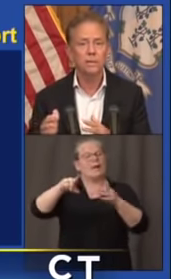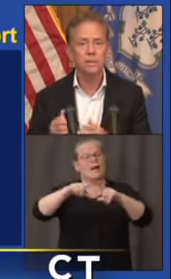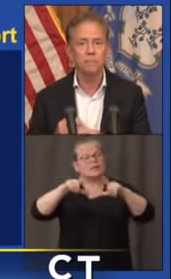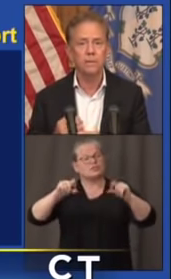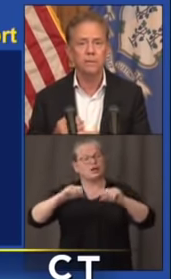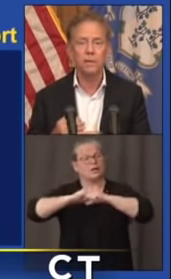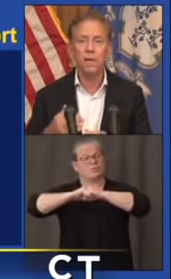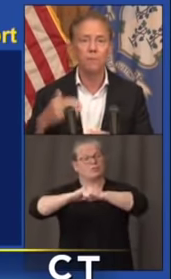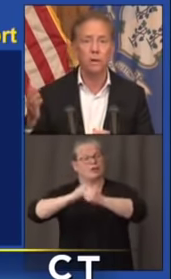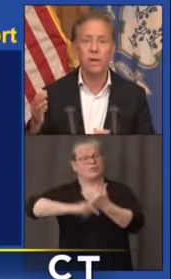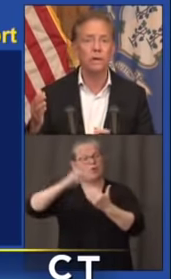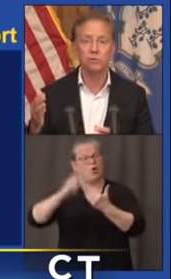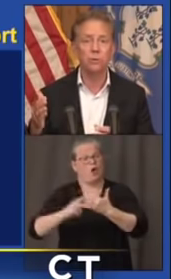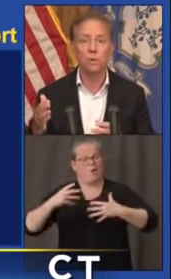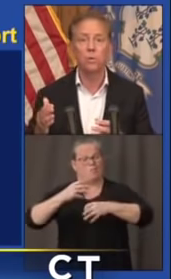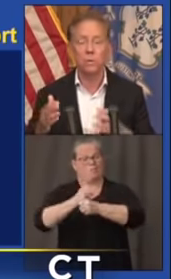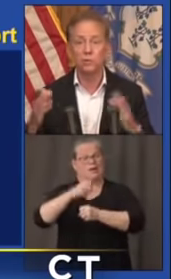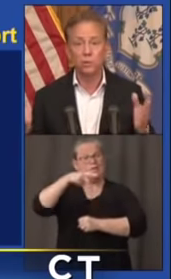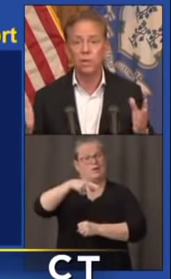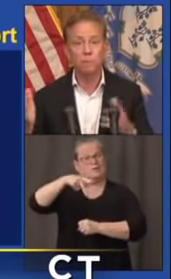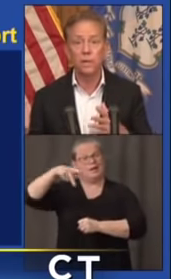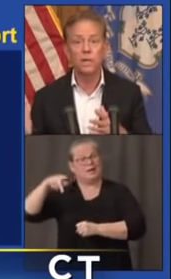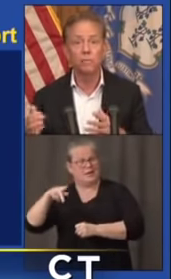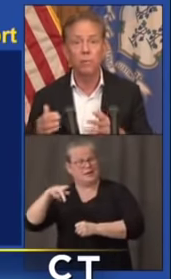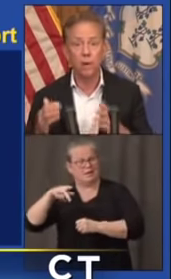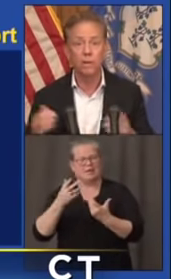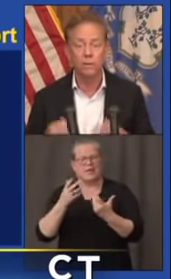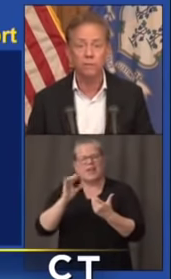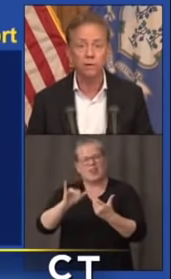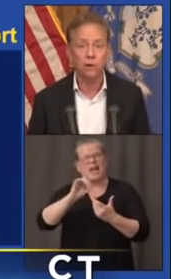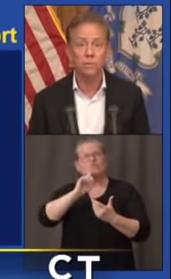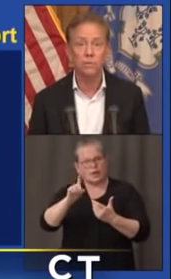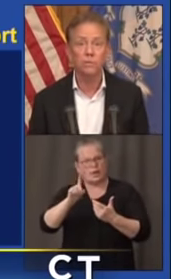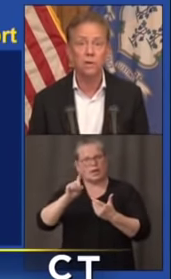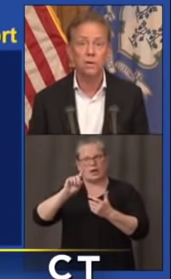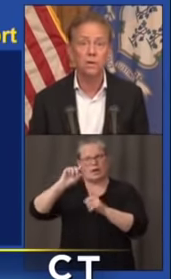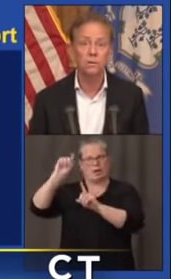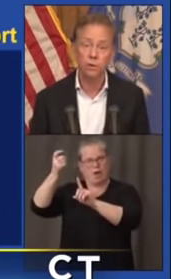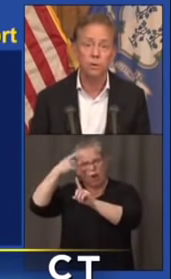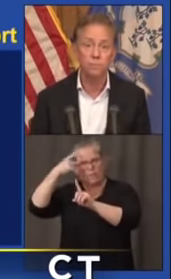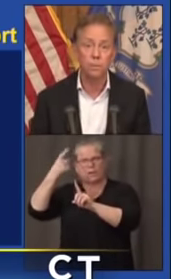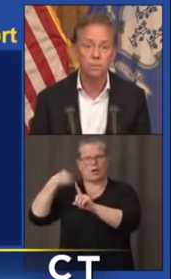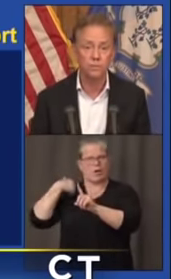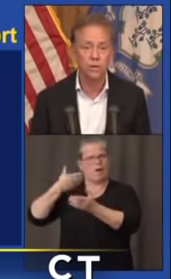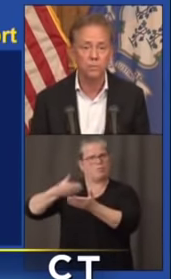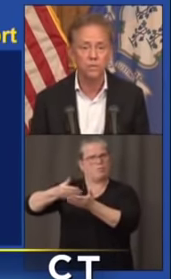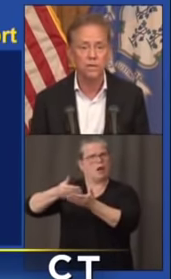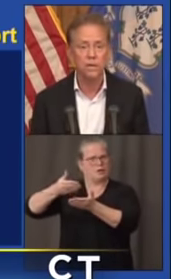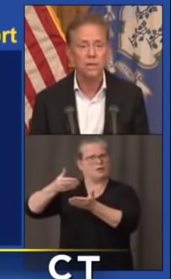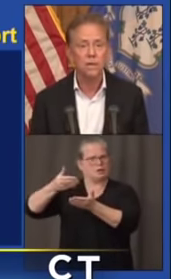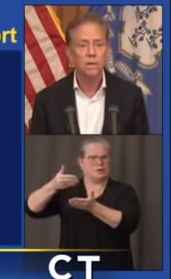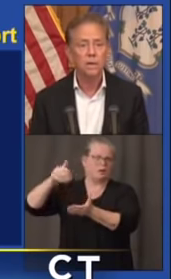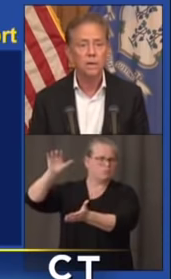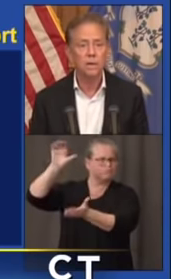And it's a little like 40 acres and a mule. It's really a big giveaway that the federal government has done for good purpose, I would